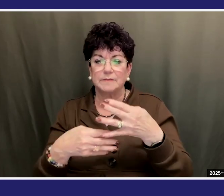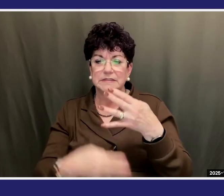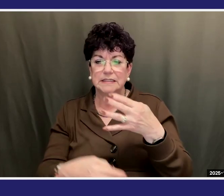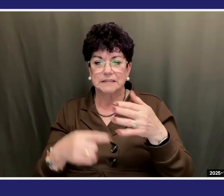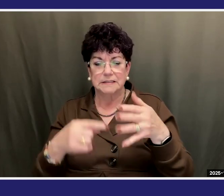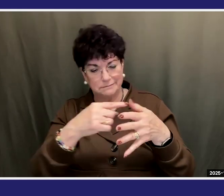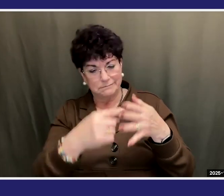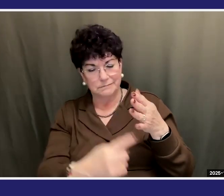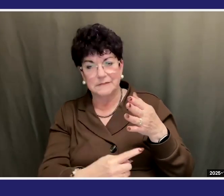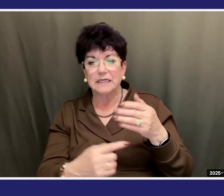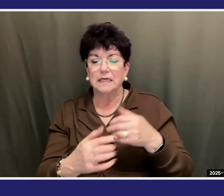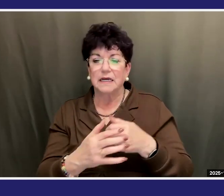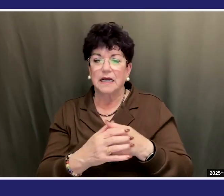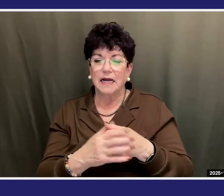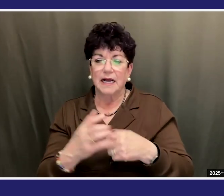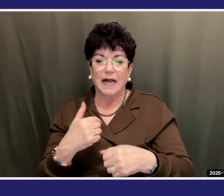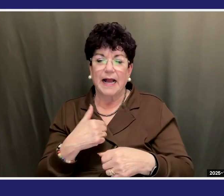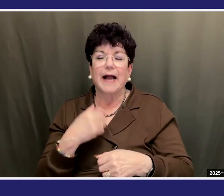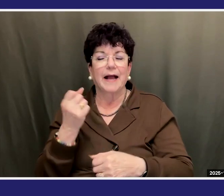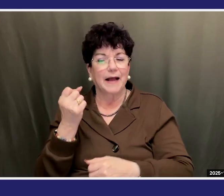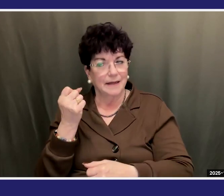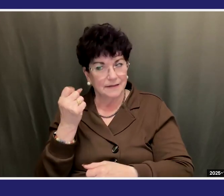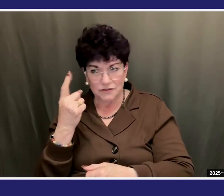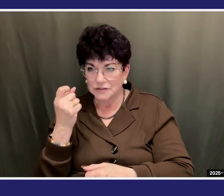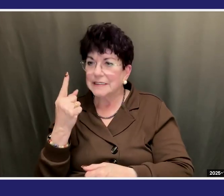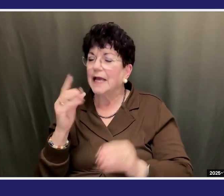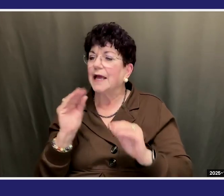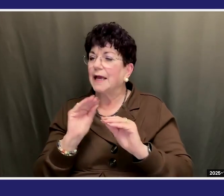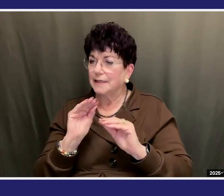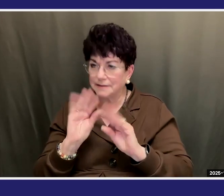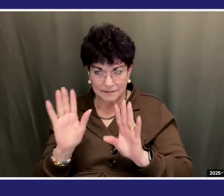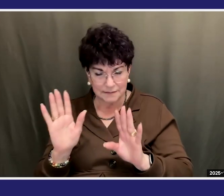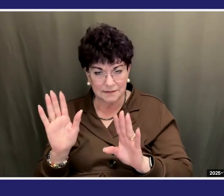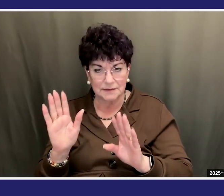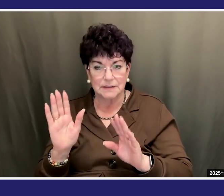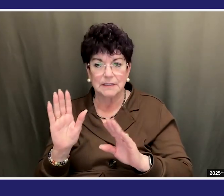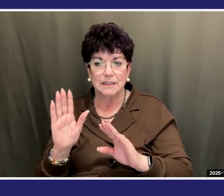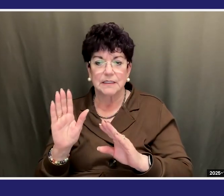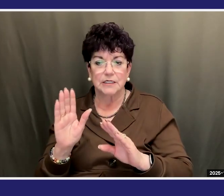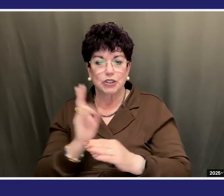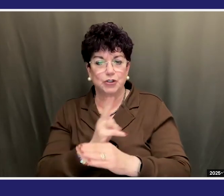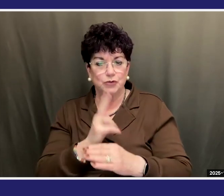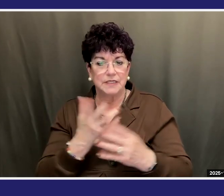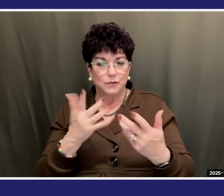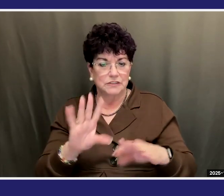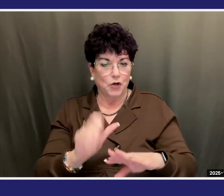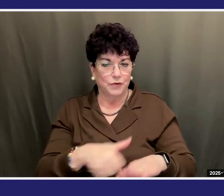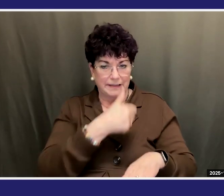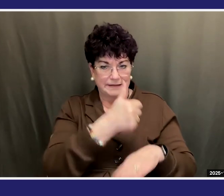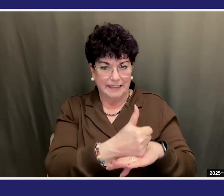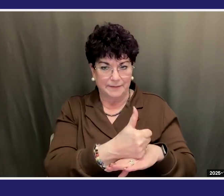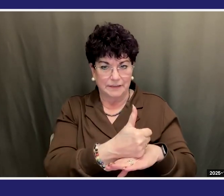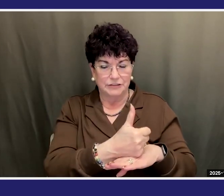below. I totally understand building upon what is already in motion